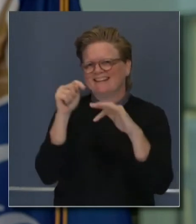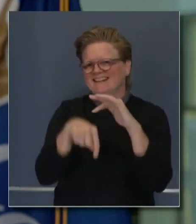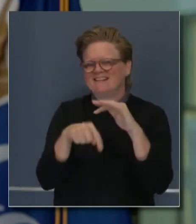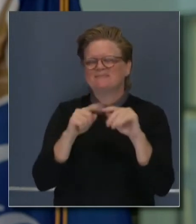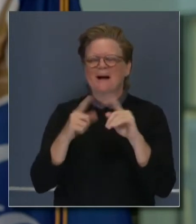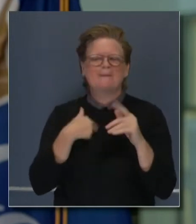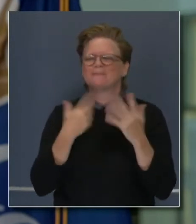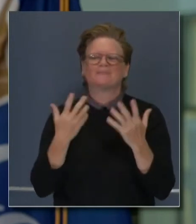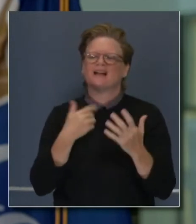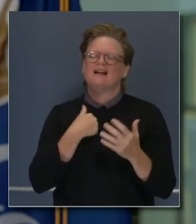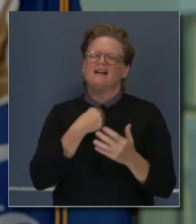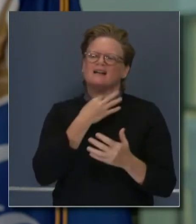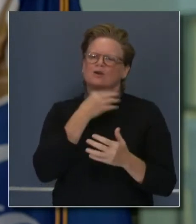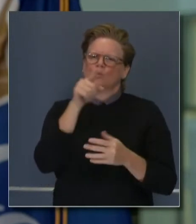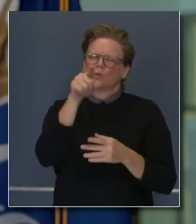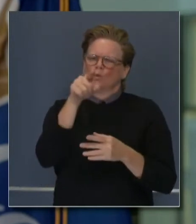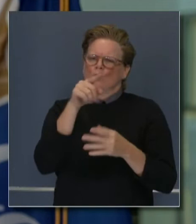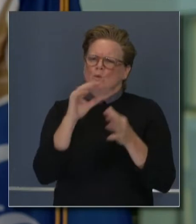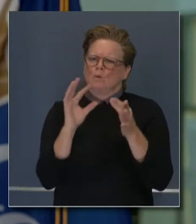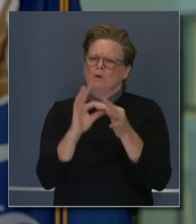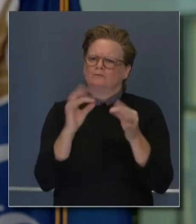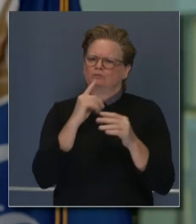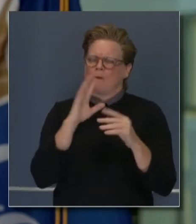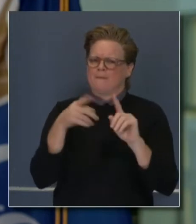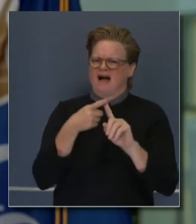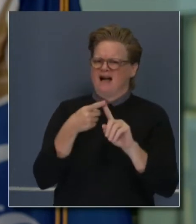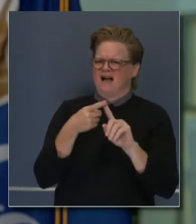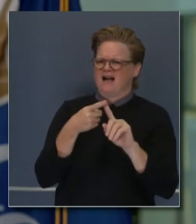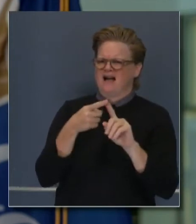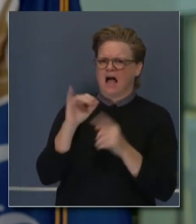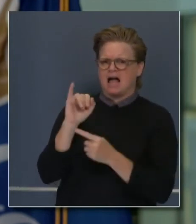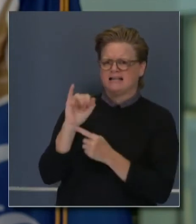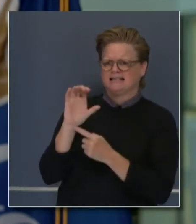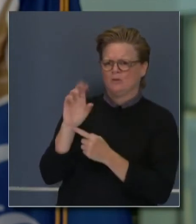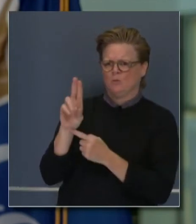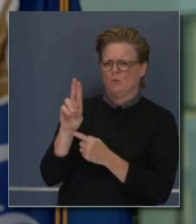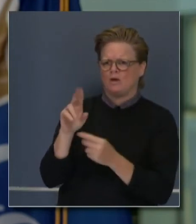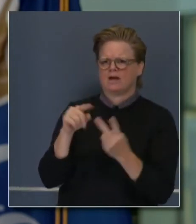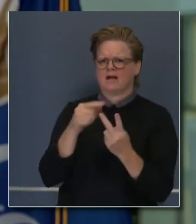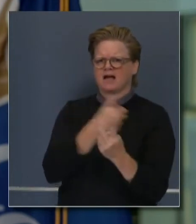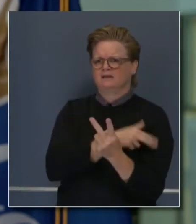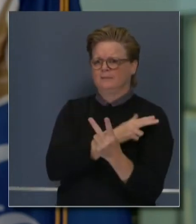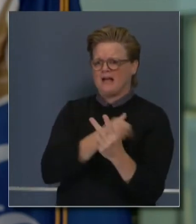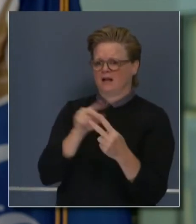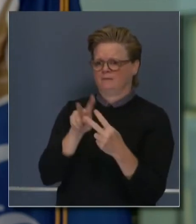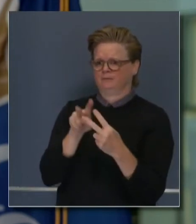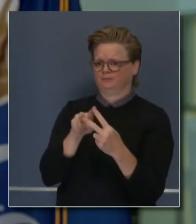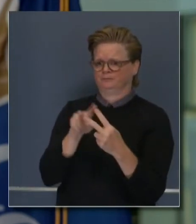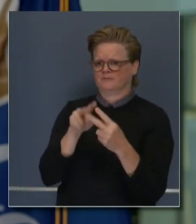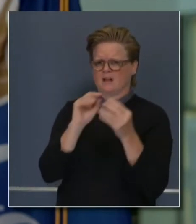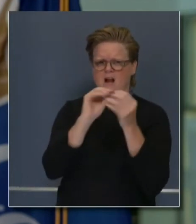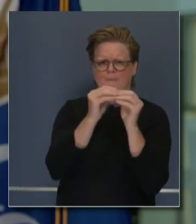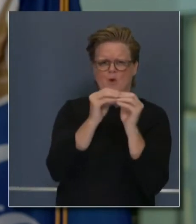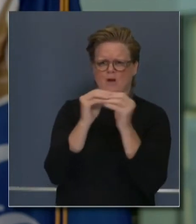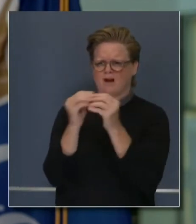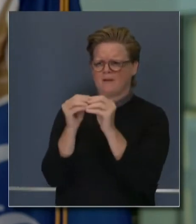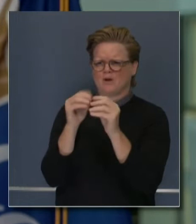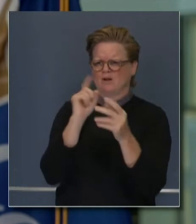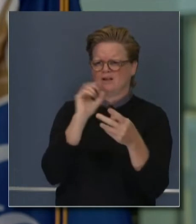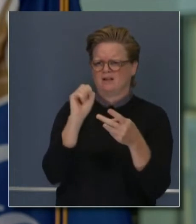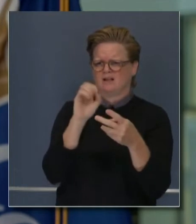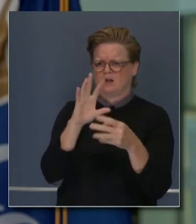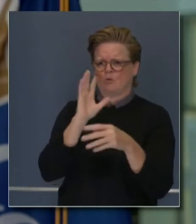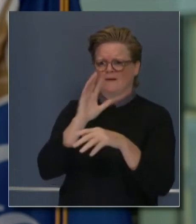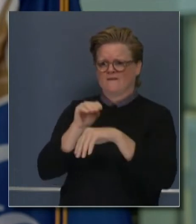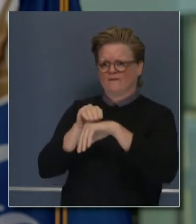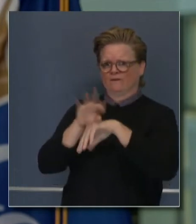consistently said that hospitalization and ICU data is the more accurate metric for COVID, given testing lags and whatnot. So why leave